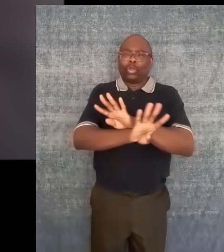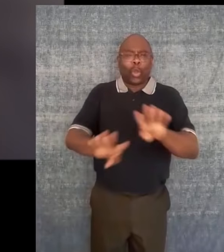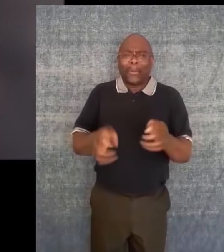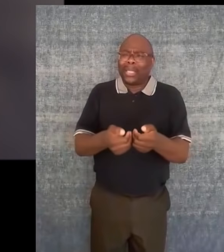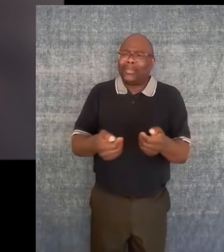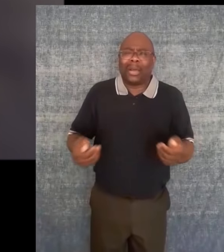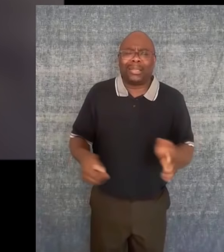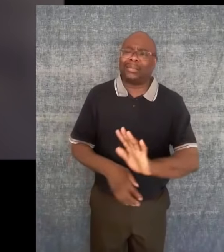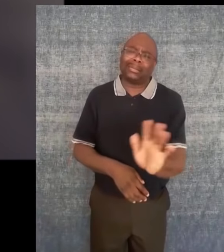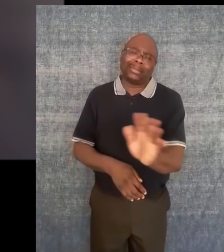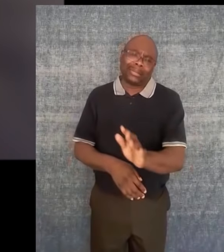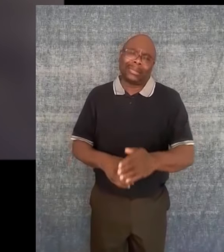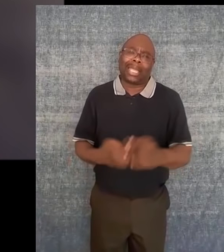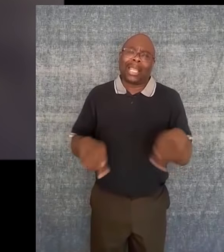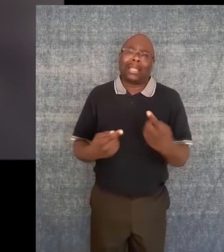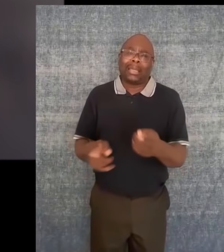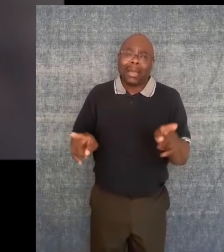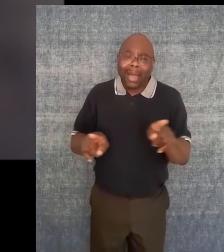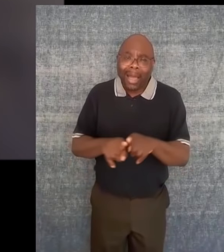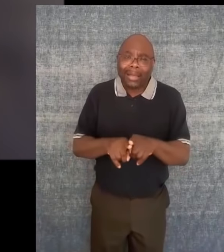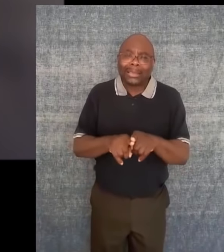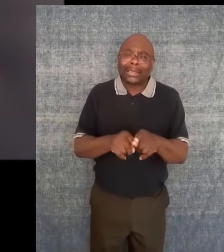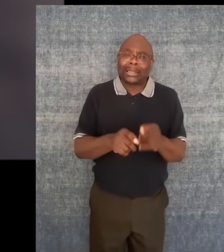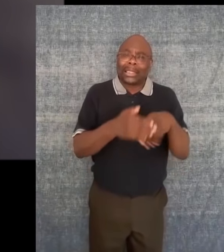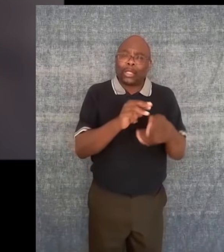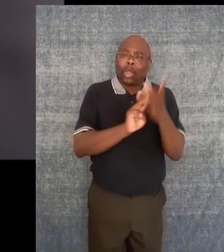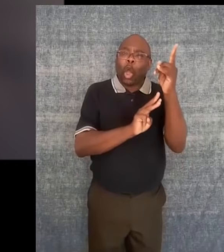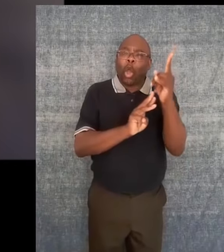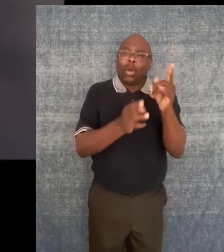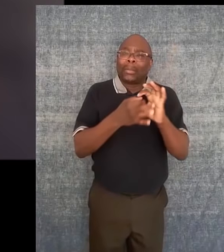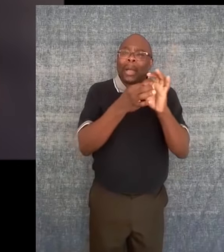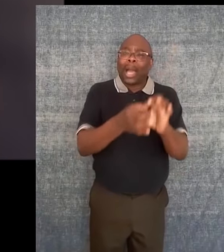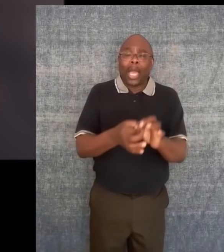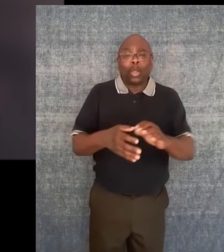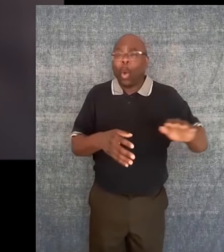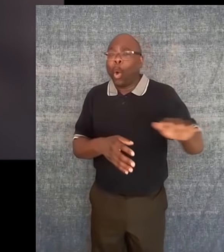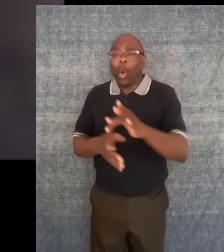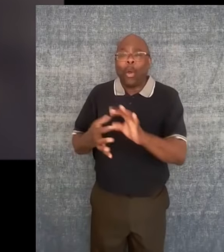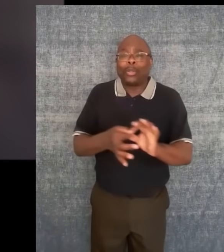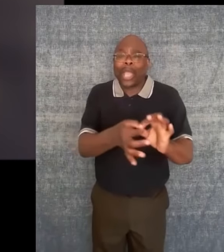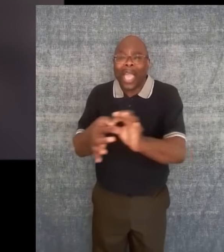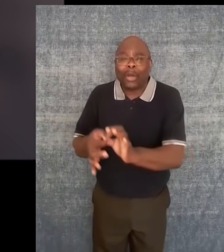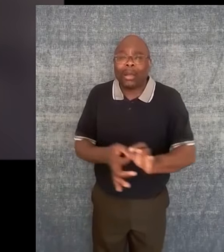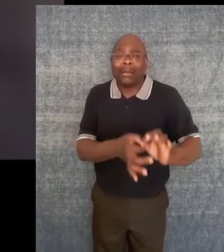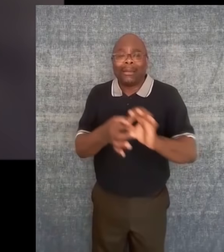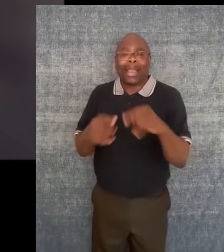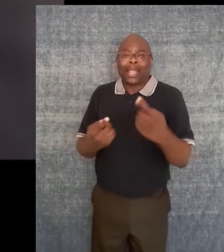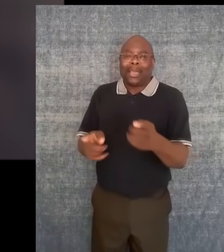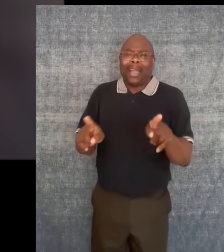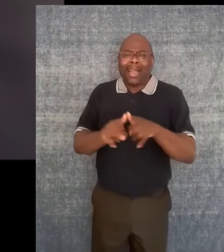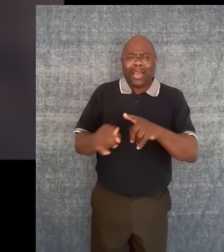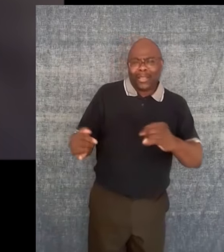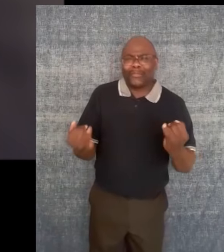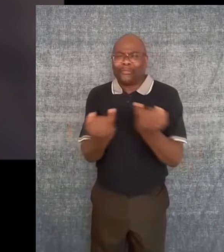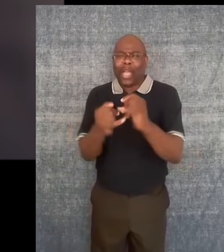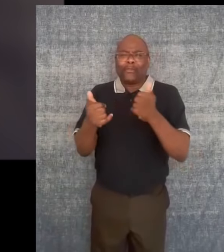divided. Let us in God abide. Let us all come together. Let us fight